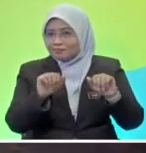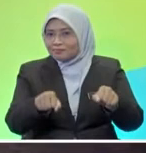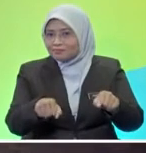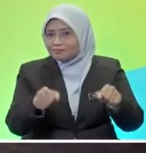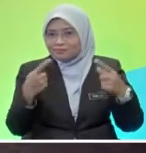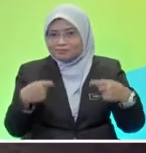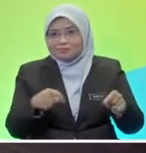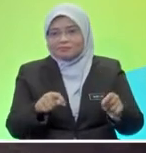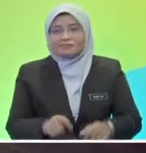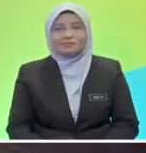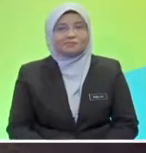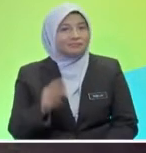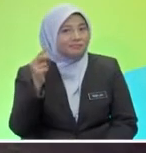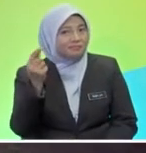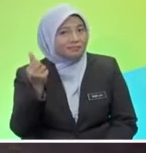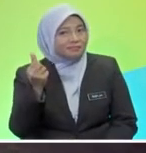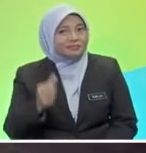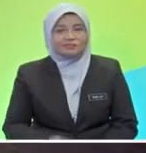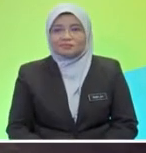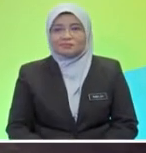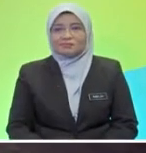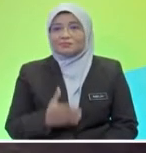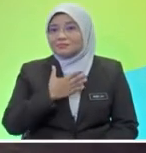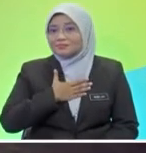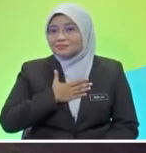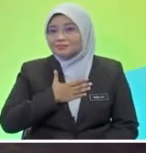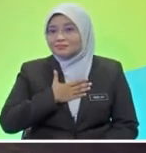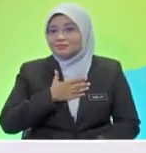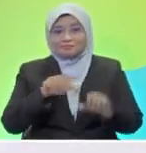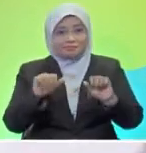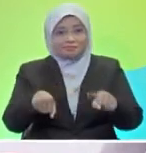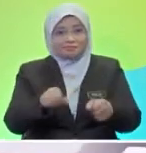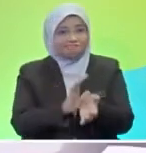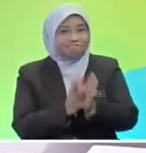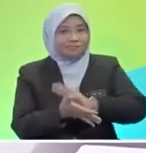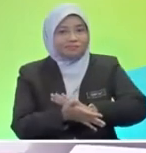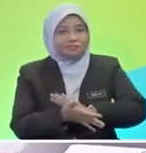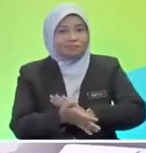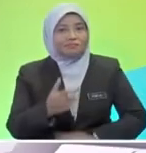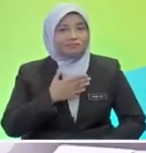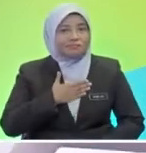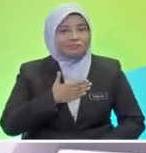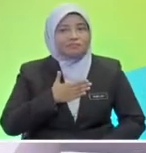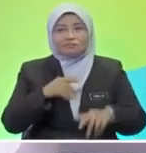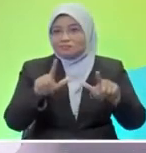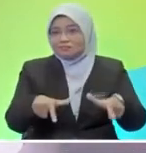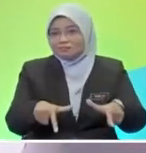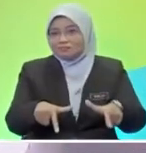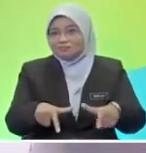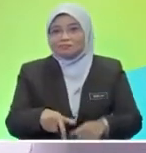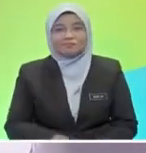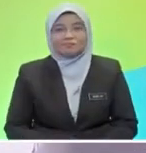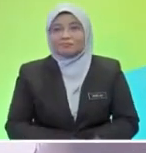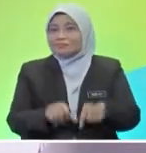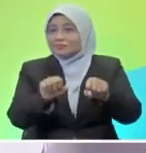means, teacher, I can snap my fingers. Okay, very good. So where do you put the card? I put it here. Okay, let's try the